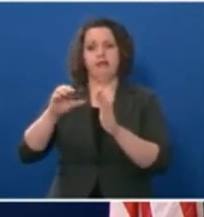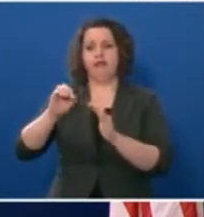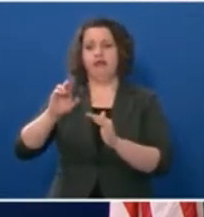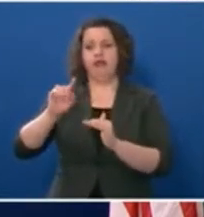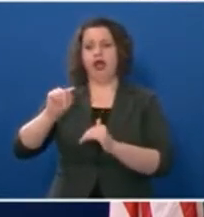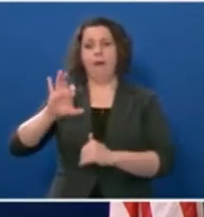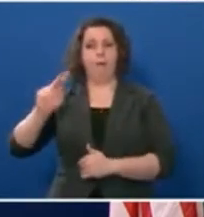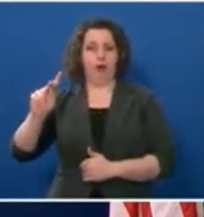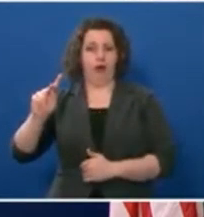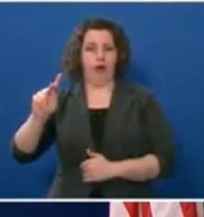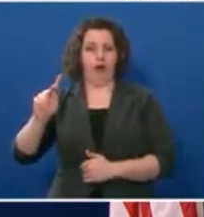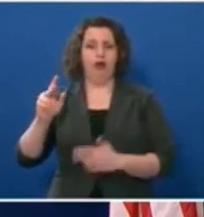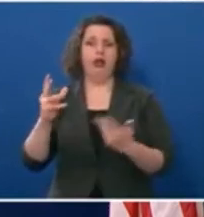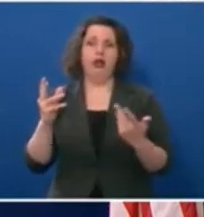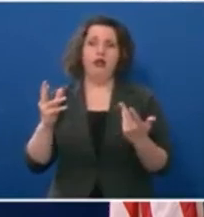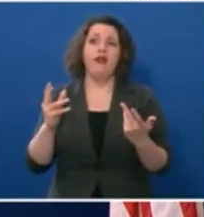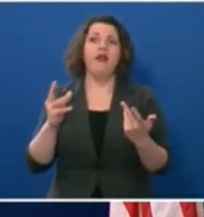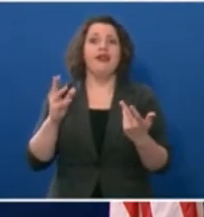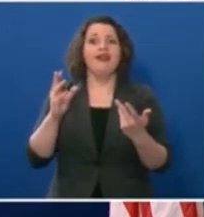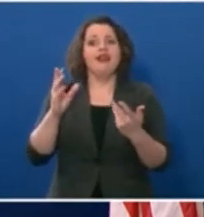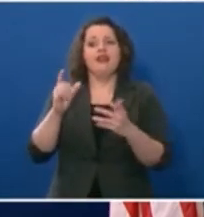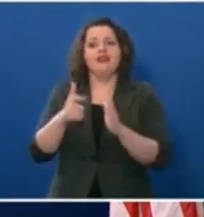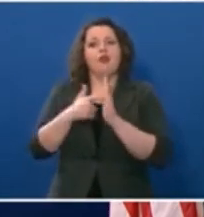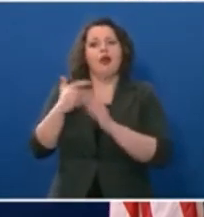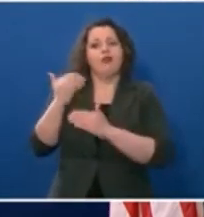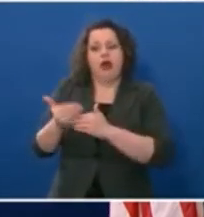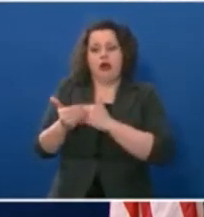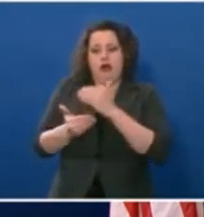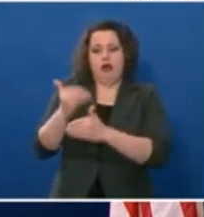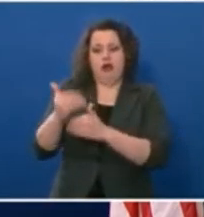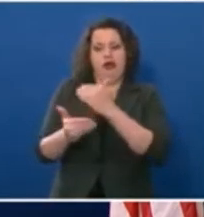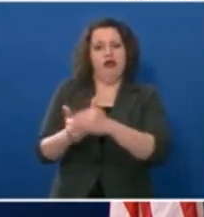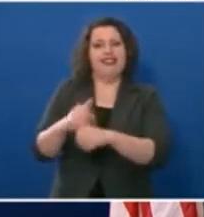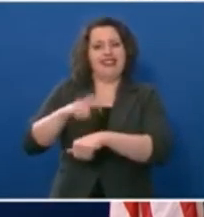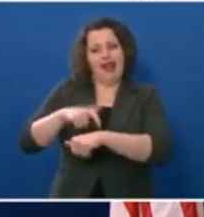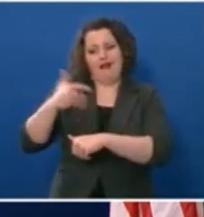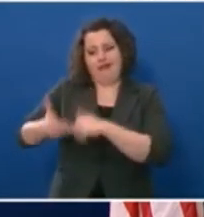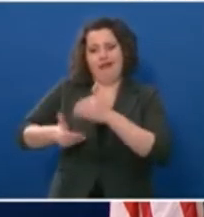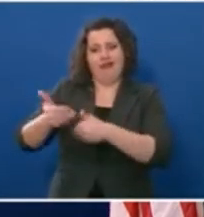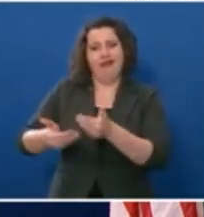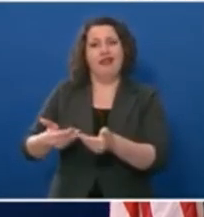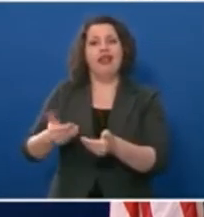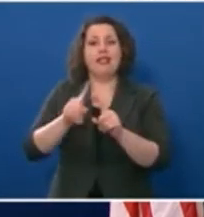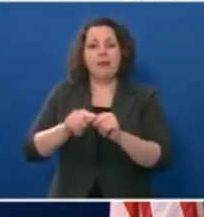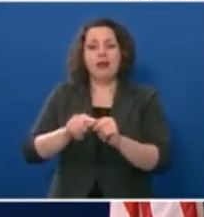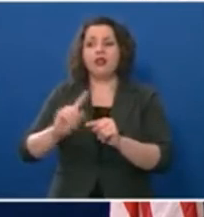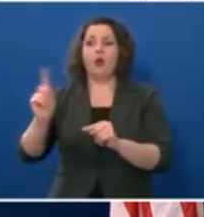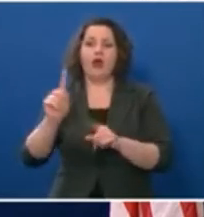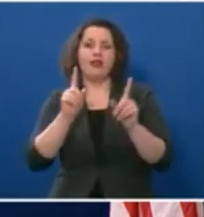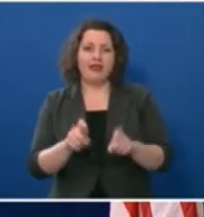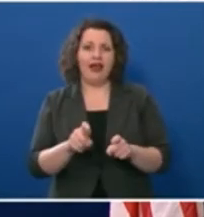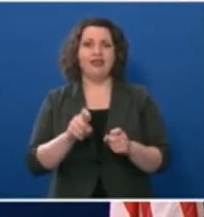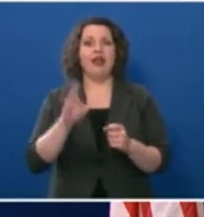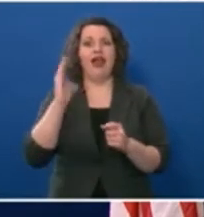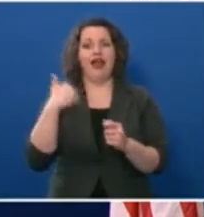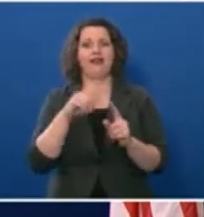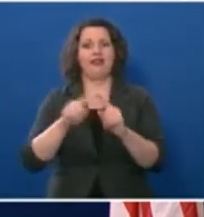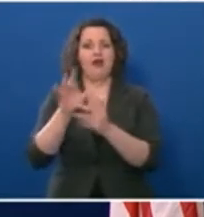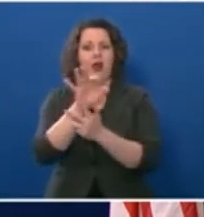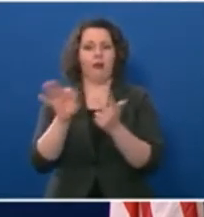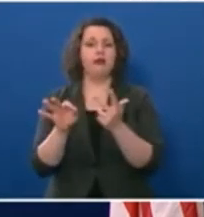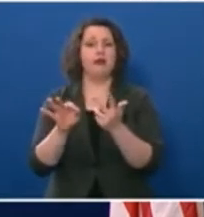So, it's the process, and sometimes it depends on where they test, the timing that those tests come through the